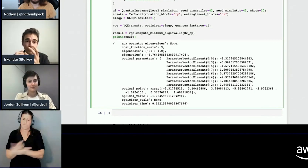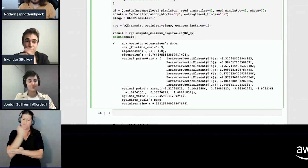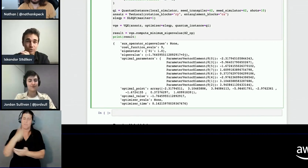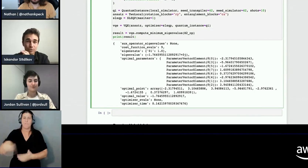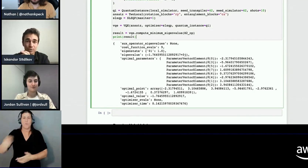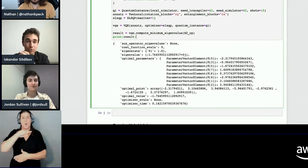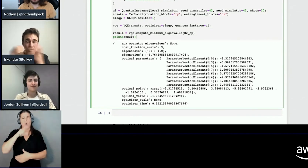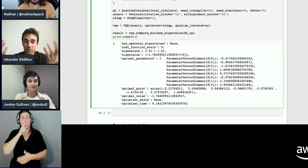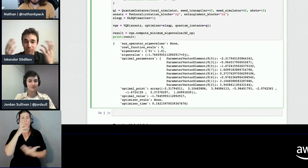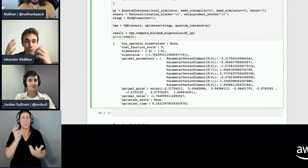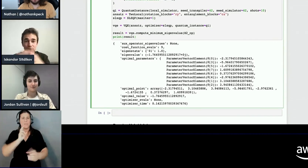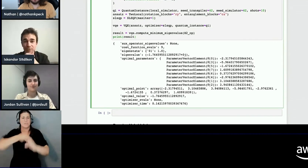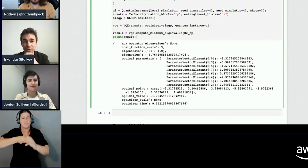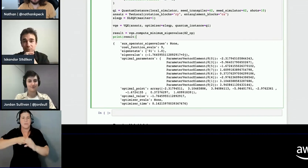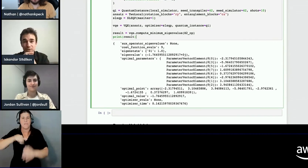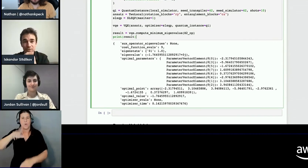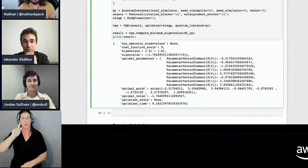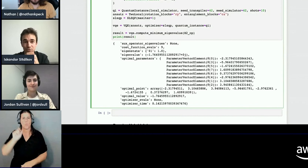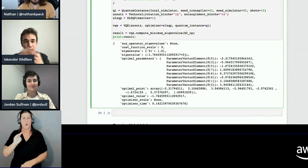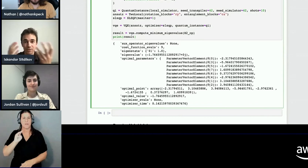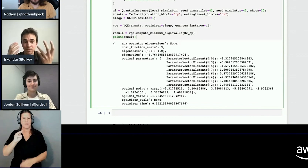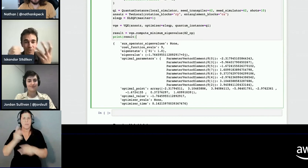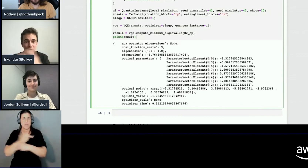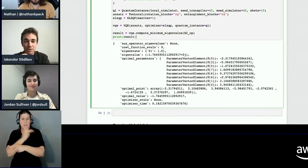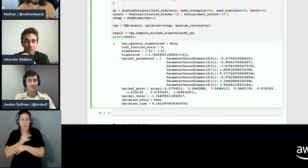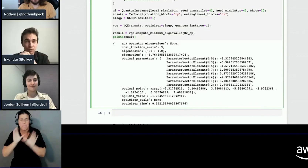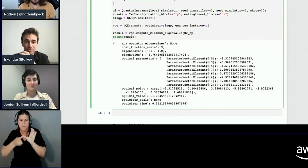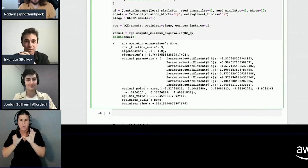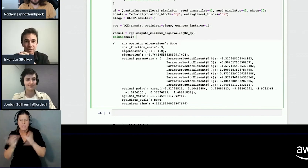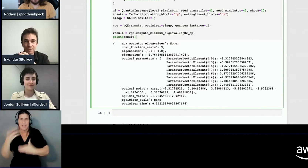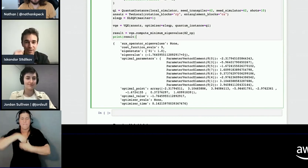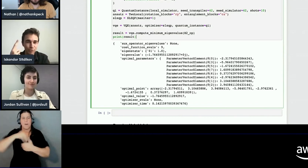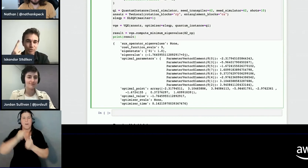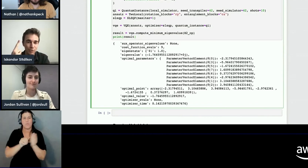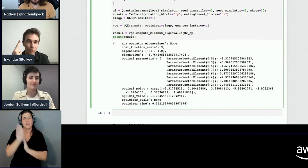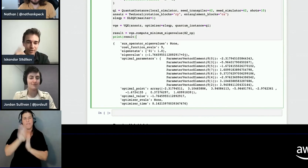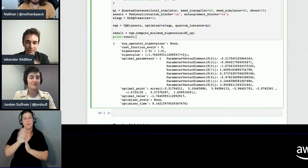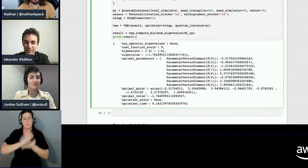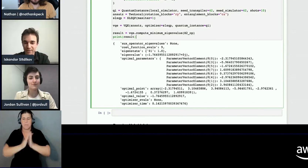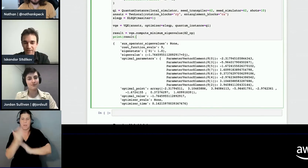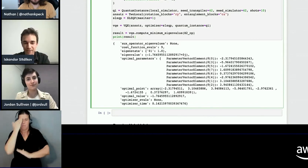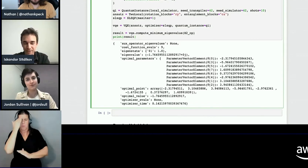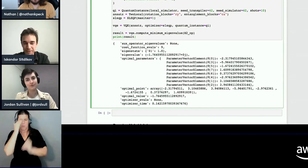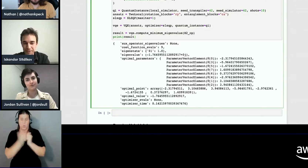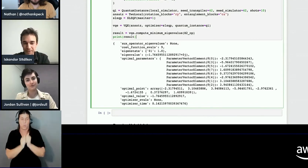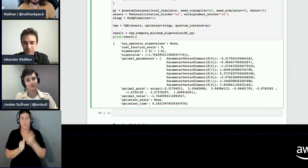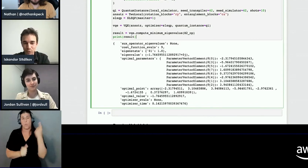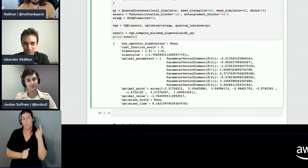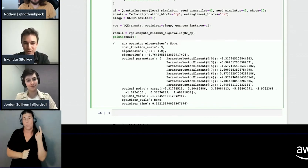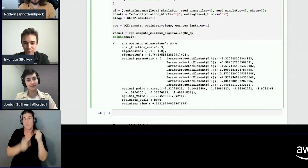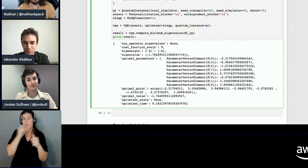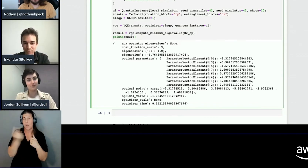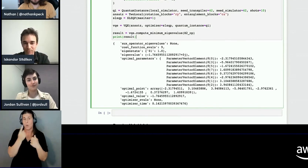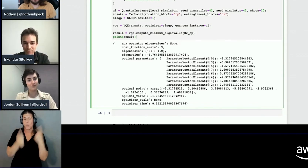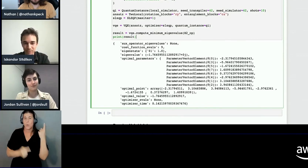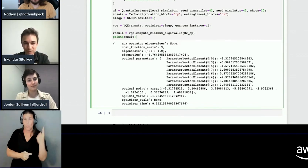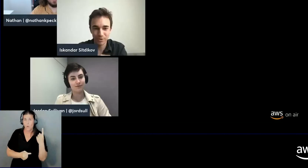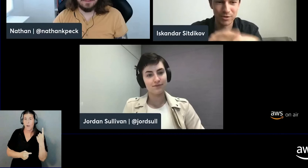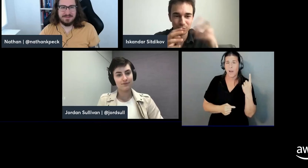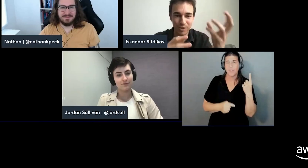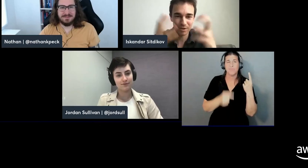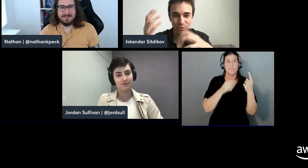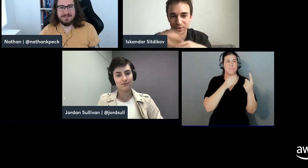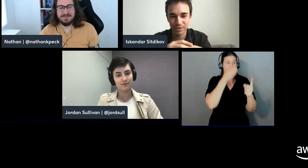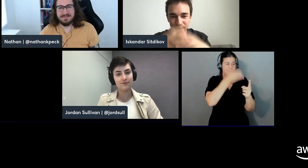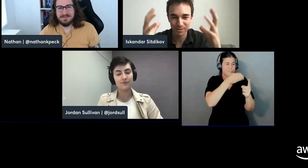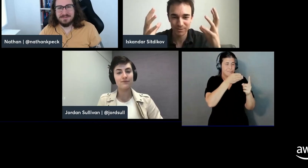wants to jump on quantum computing, jump on the development. So and be familiar with not only one framework, whether